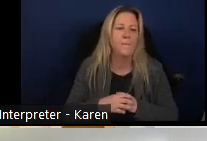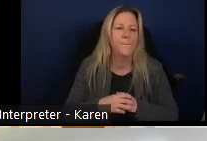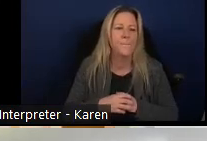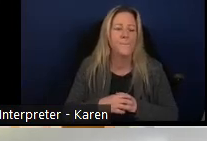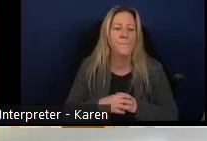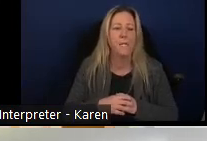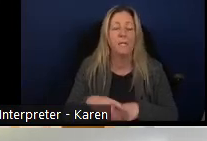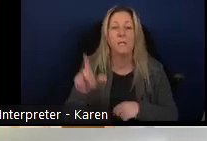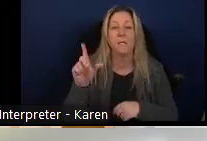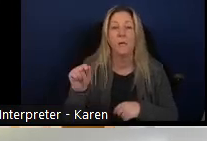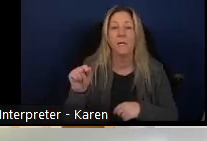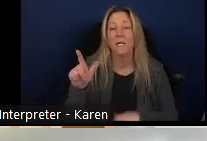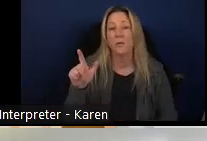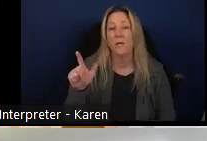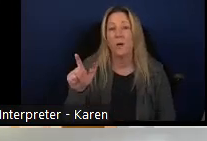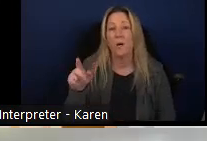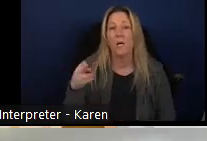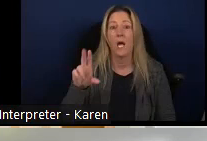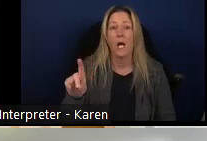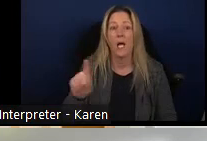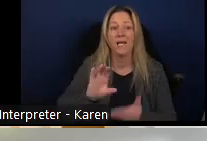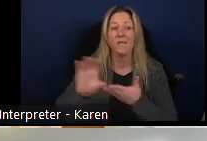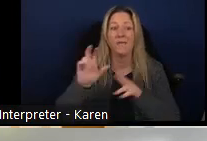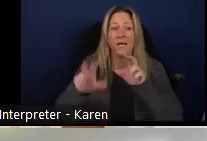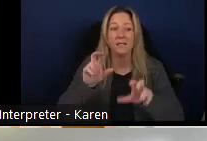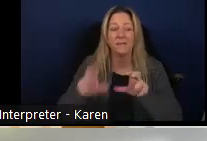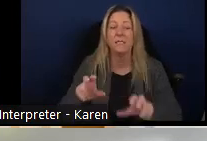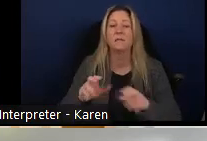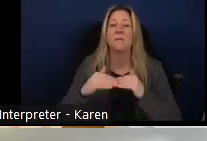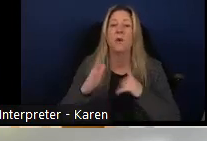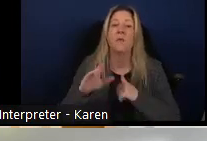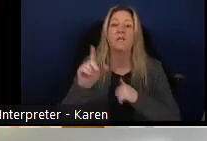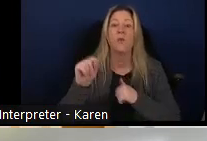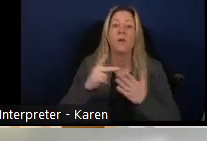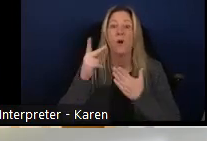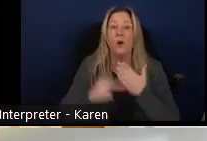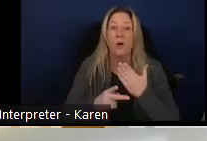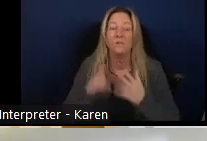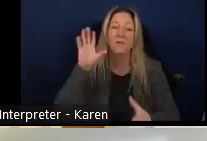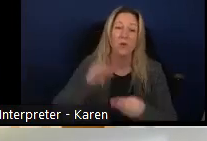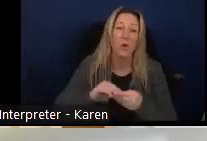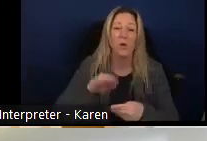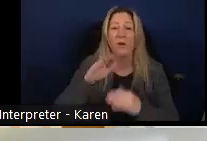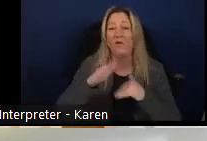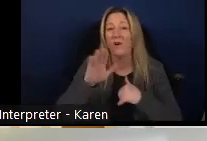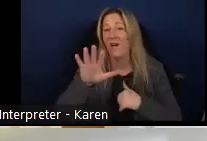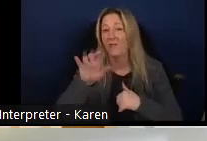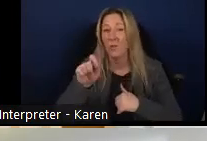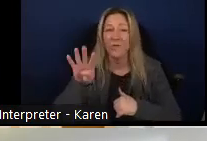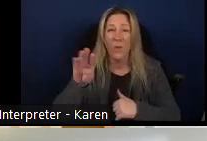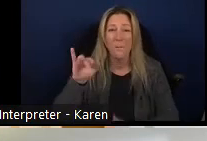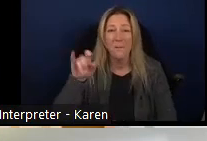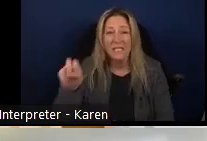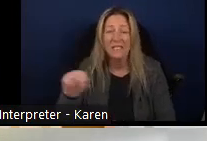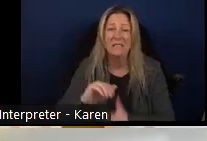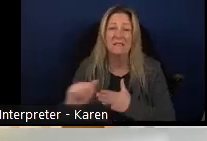In 2021, HUD investments in over 20 housing programs totaled over $5.4 million, with over